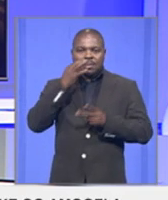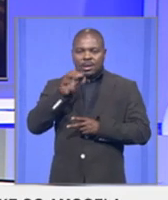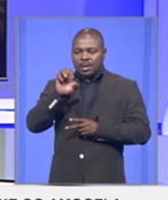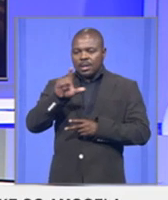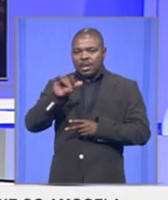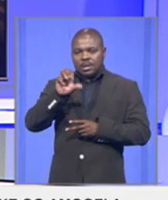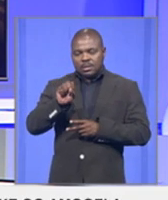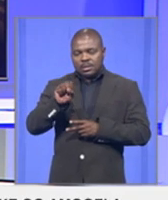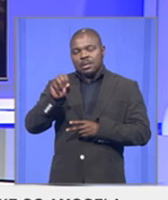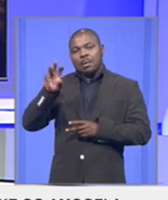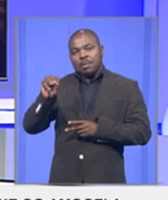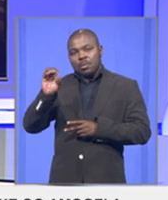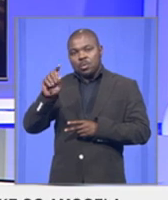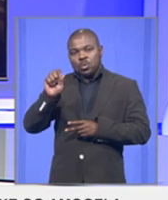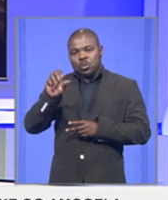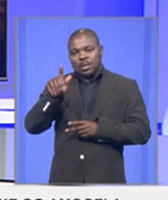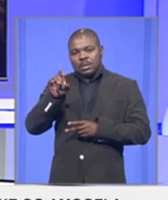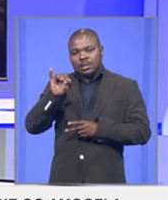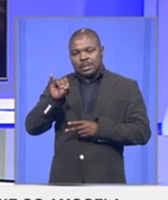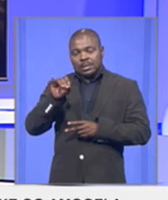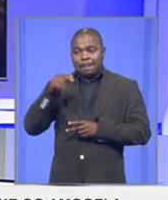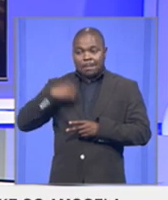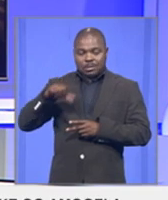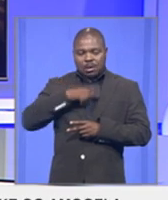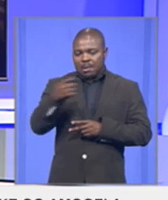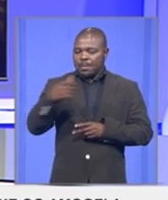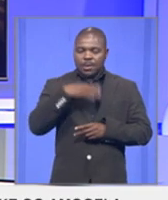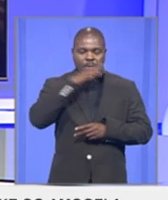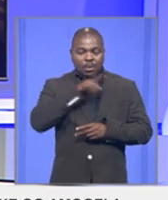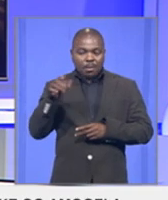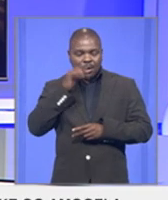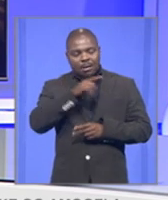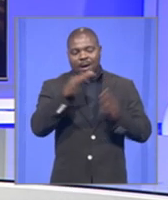Elias Motswaledi. Masepala wa re melaetsa eo ke ya dikoloto tsa matlo.